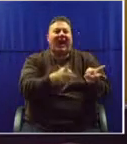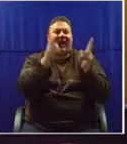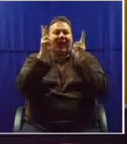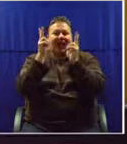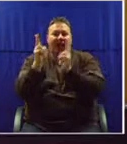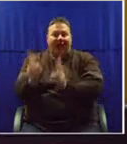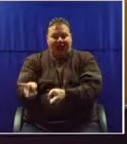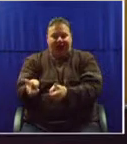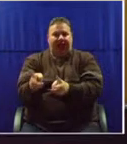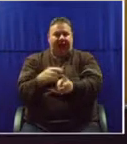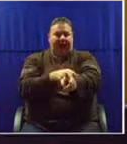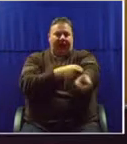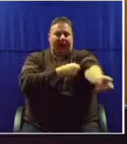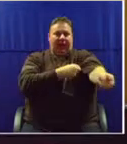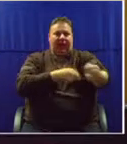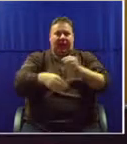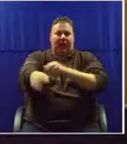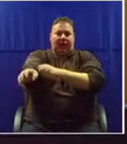again.